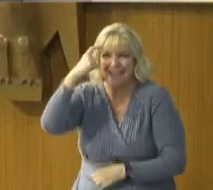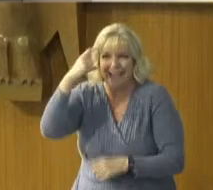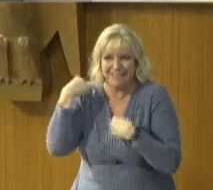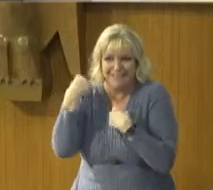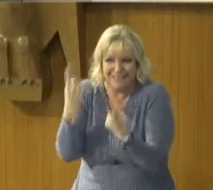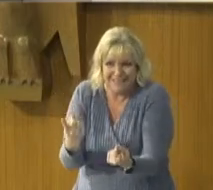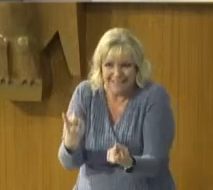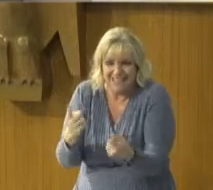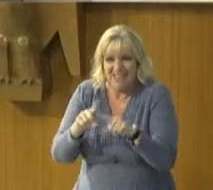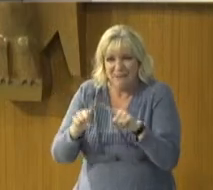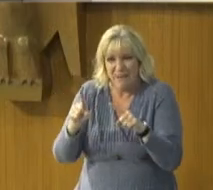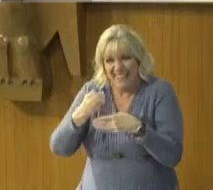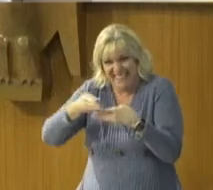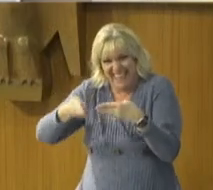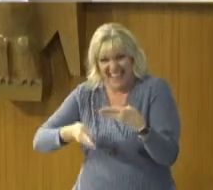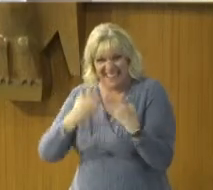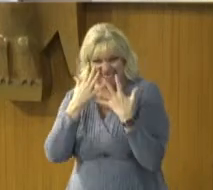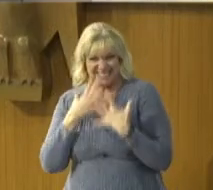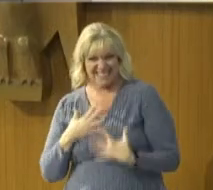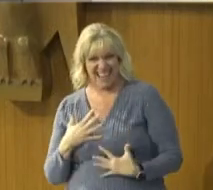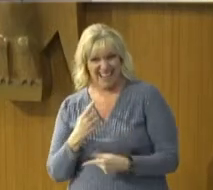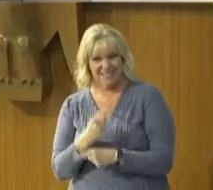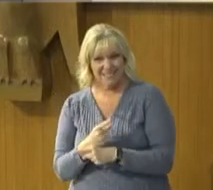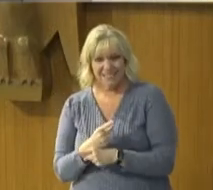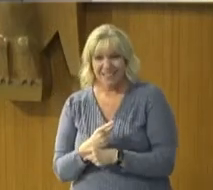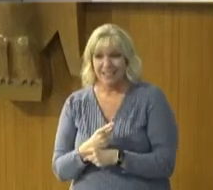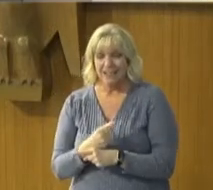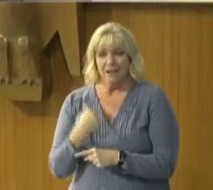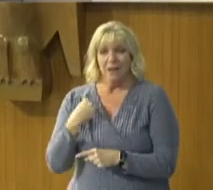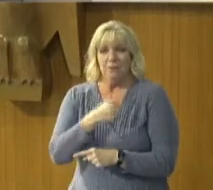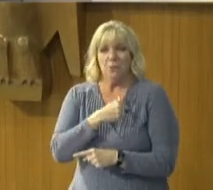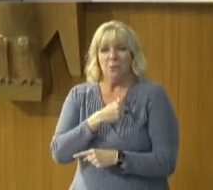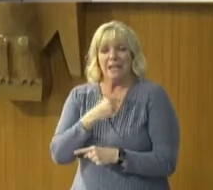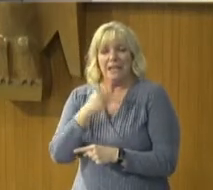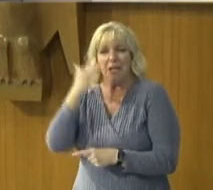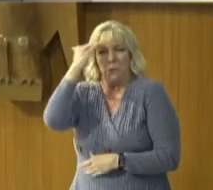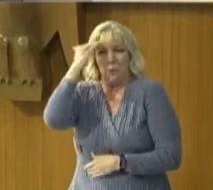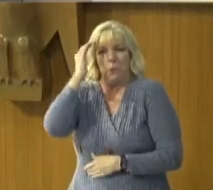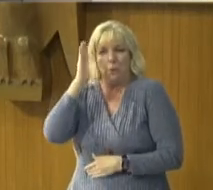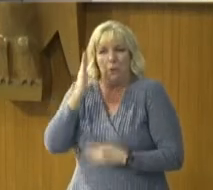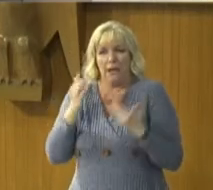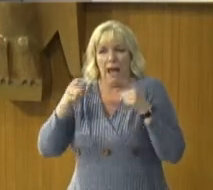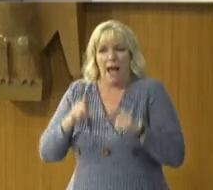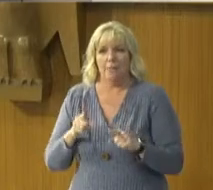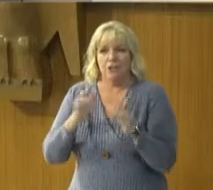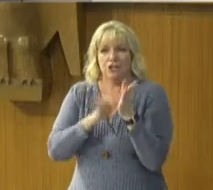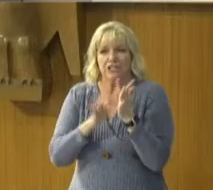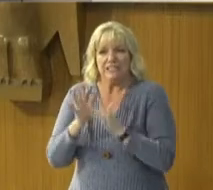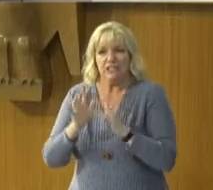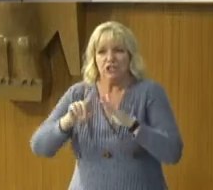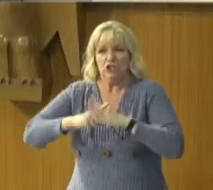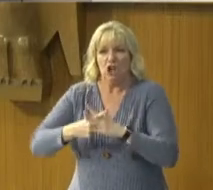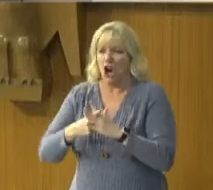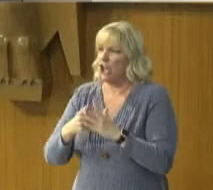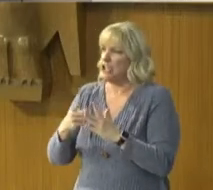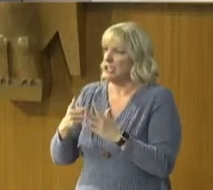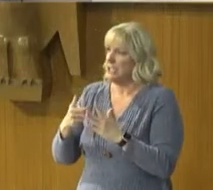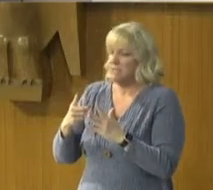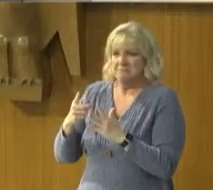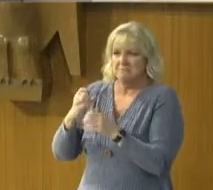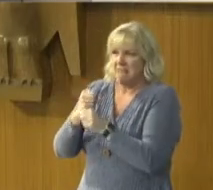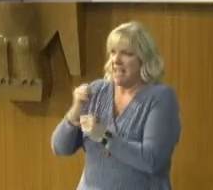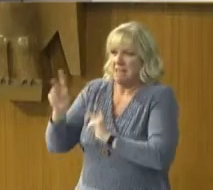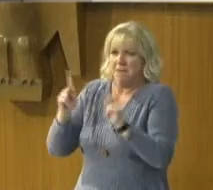It's a sad ending, to be sure, but we all saw this coming from the minute Jesus started riling up all the powerful leaders and pointing out